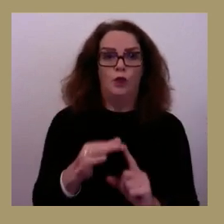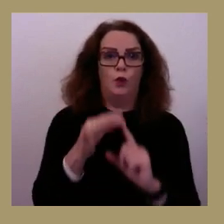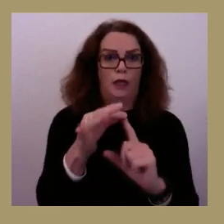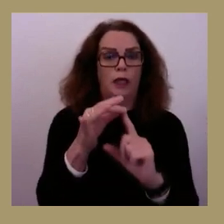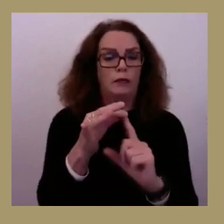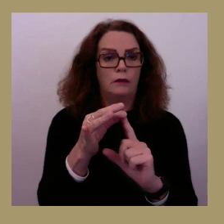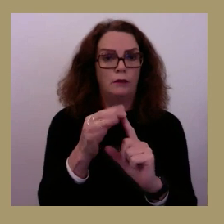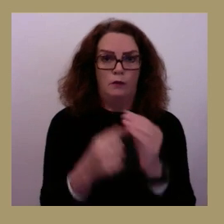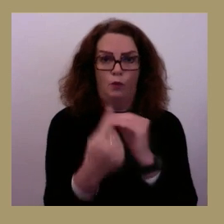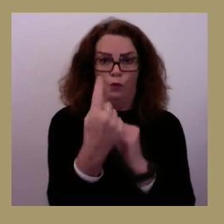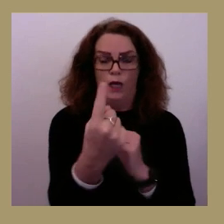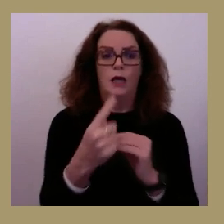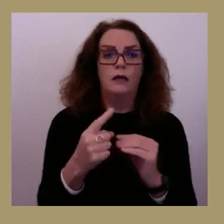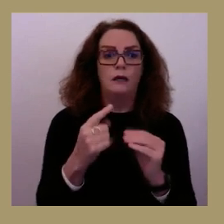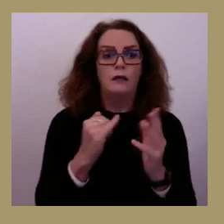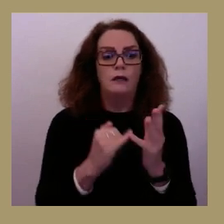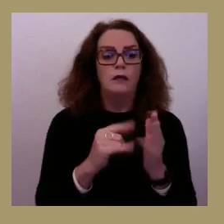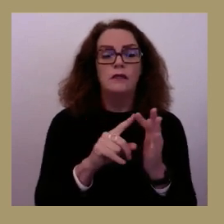that customer's email address that they have provided.